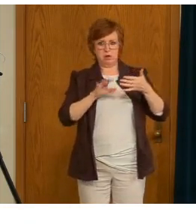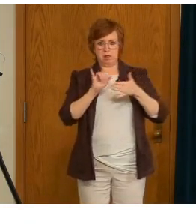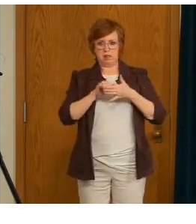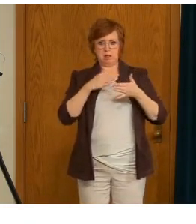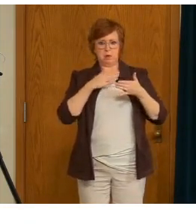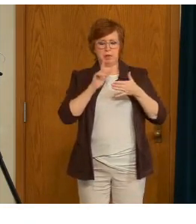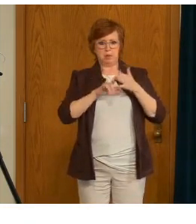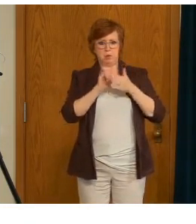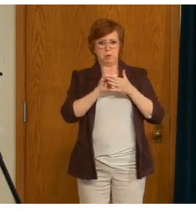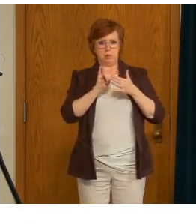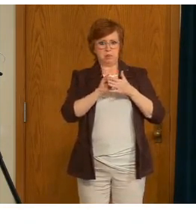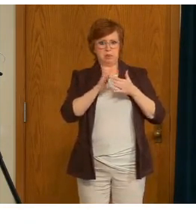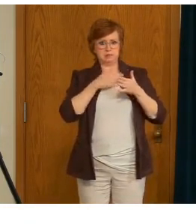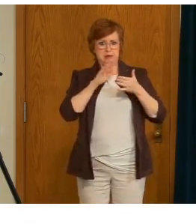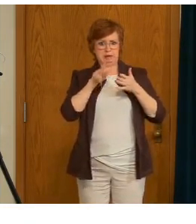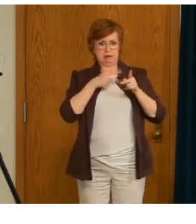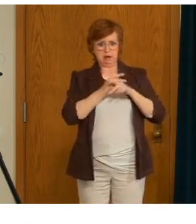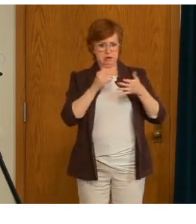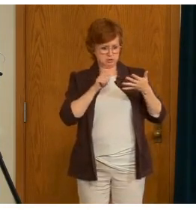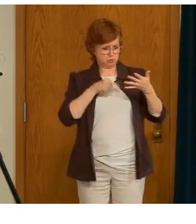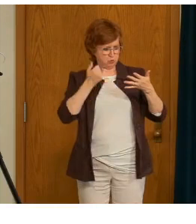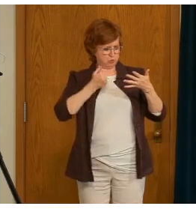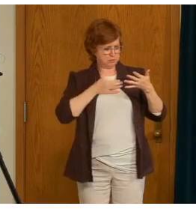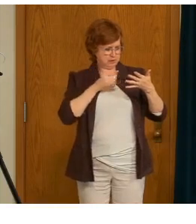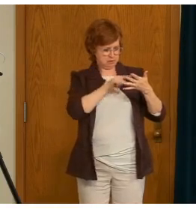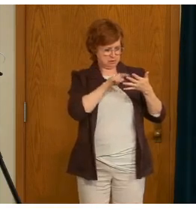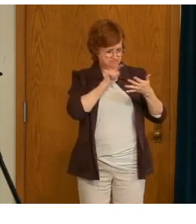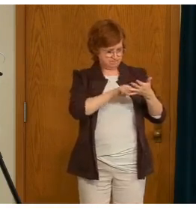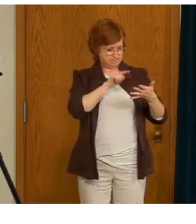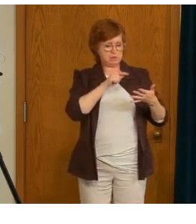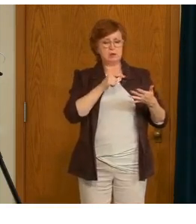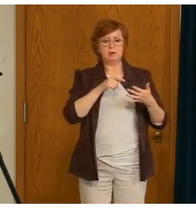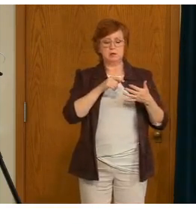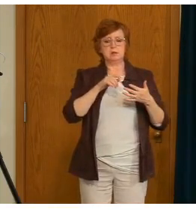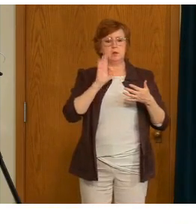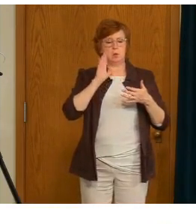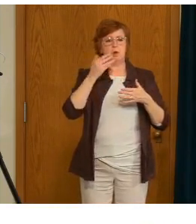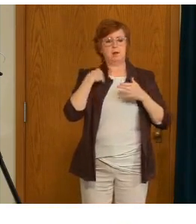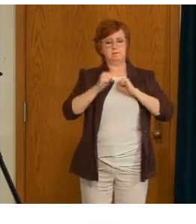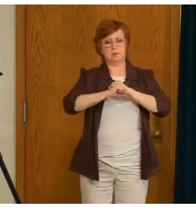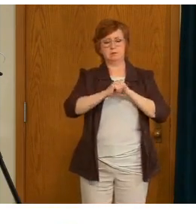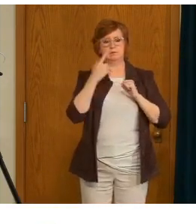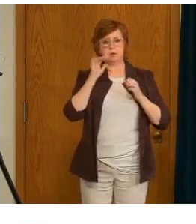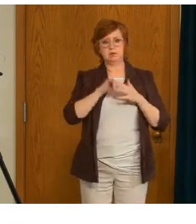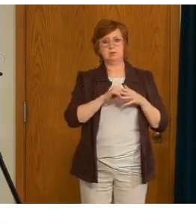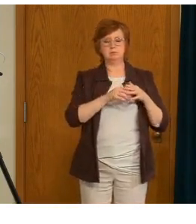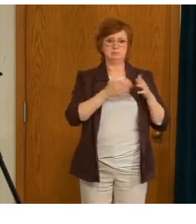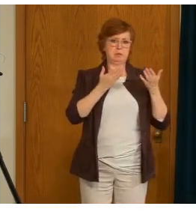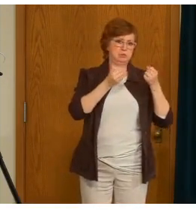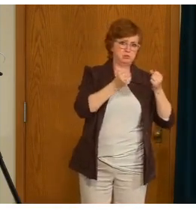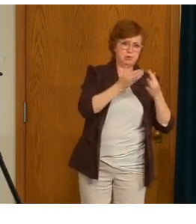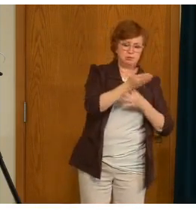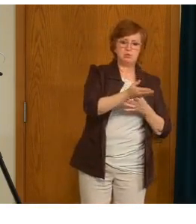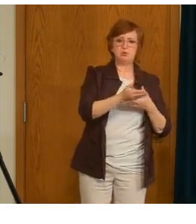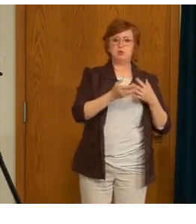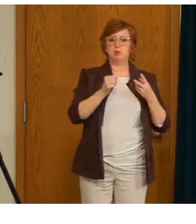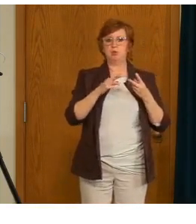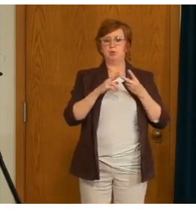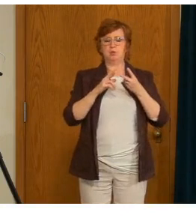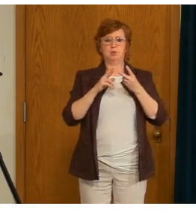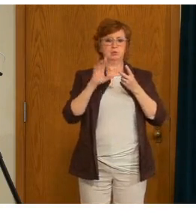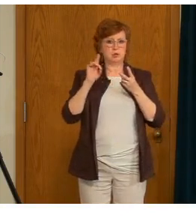of the clinics, the drive-throughs, or the pharmacies themselves. So they'll make sure that you're able to select